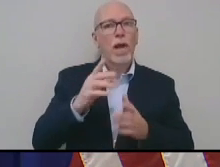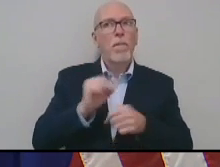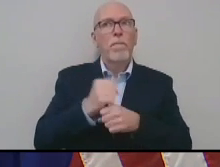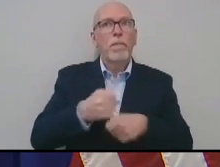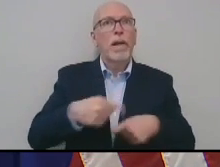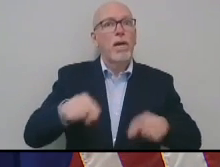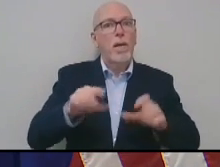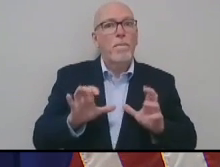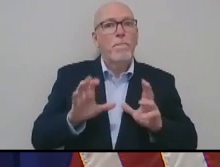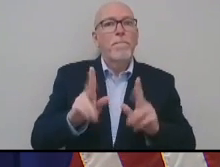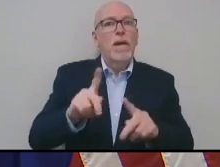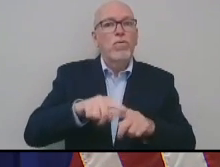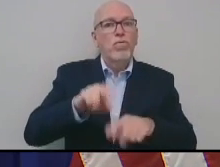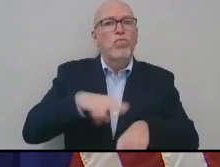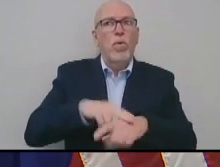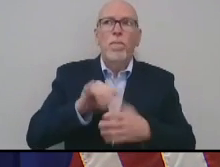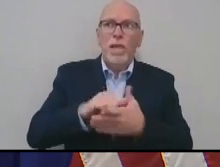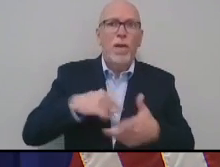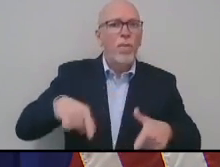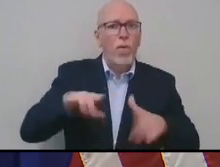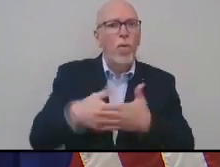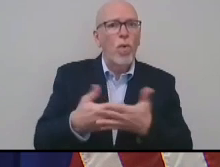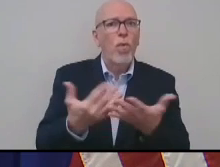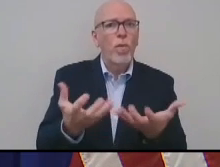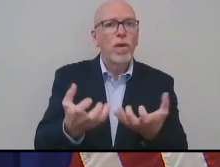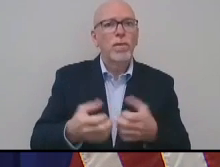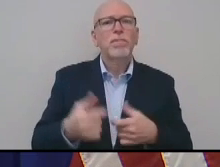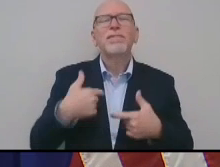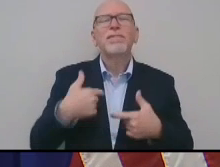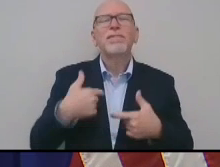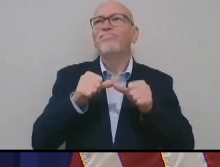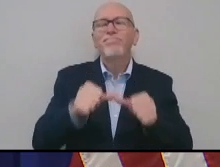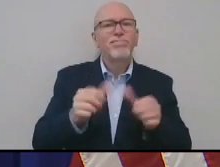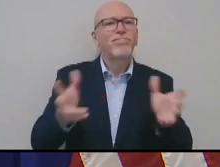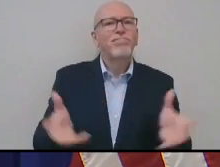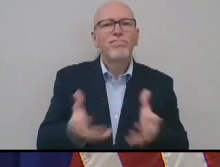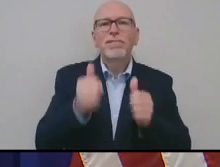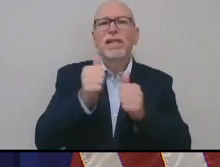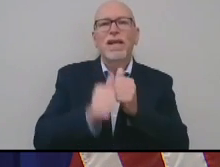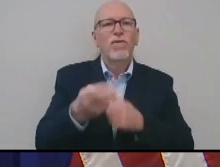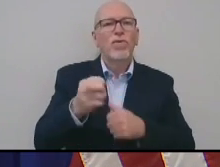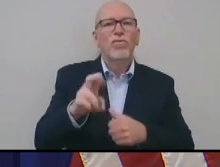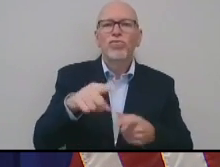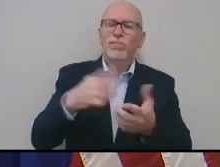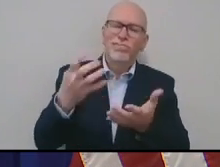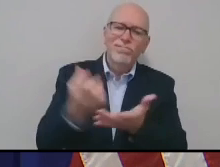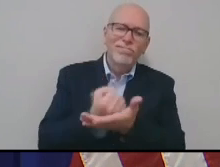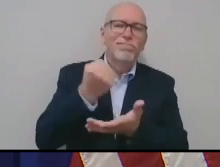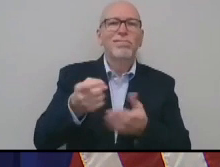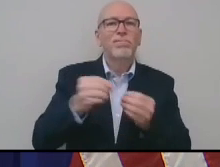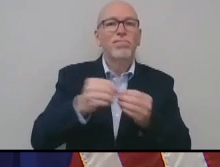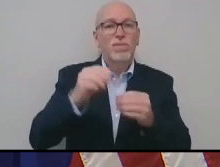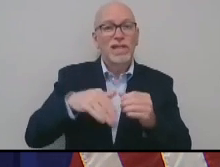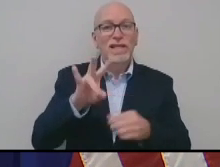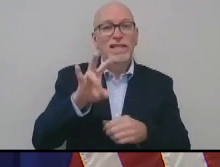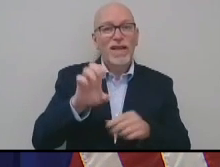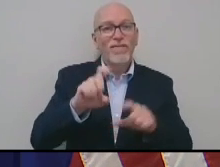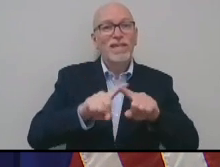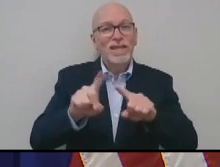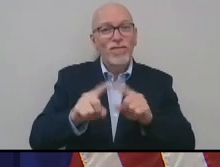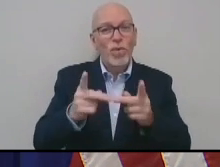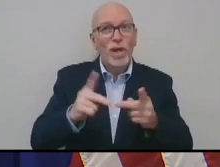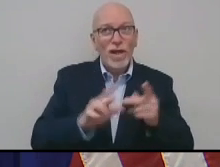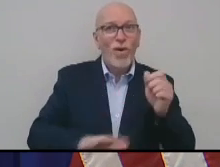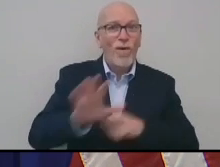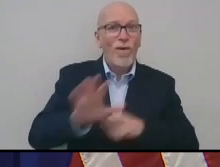normalcy that we all crave. I continue to encourage every Hoosier to take advantage of the more than 700 locations around the state that